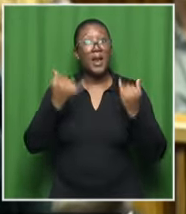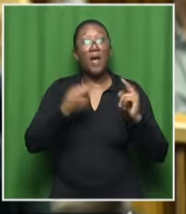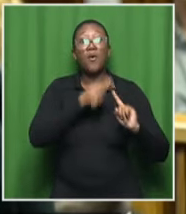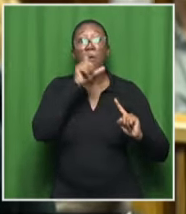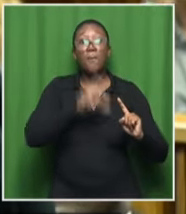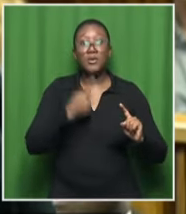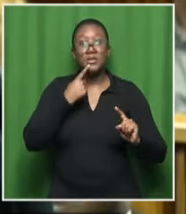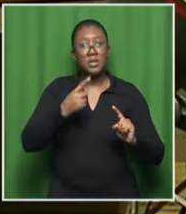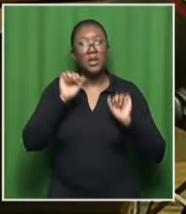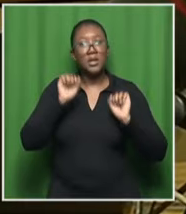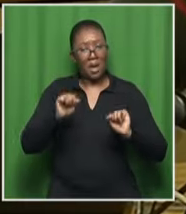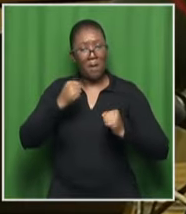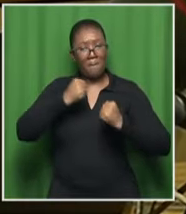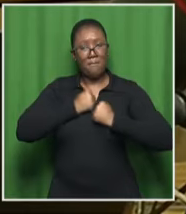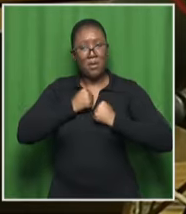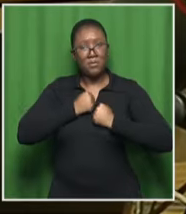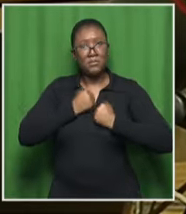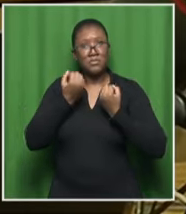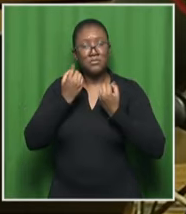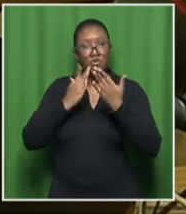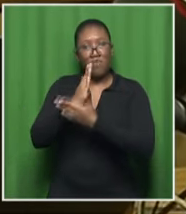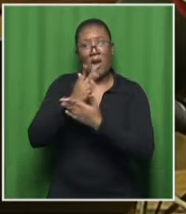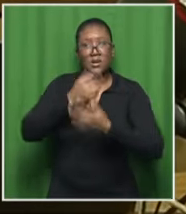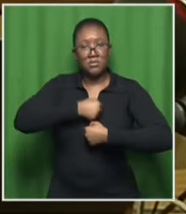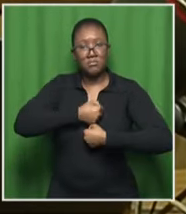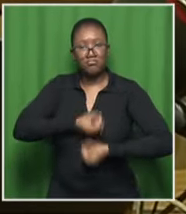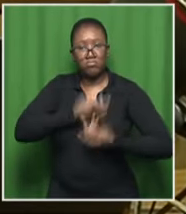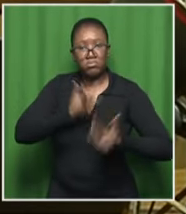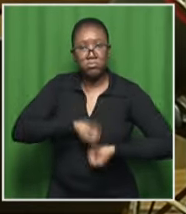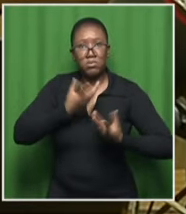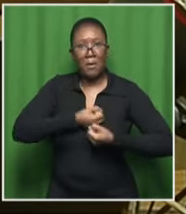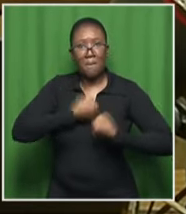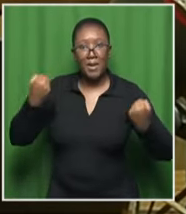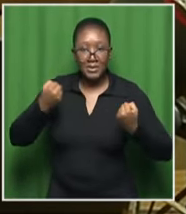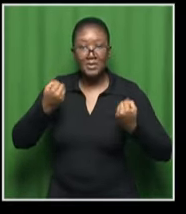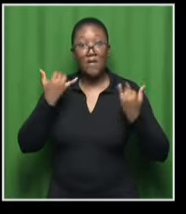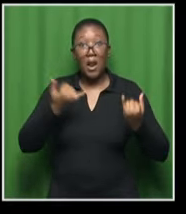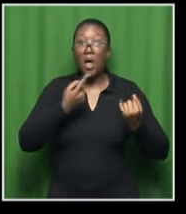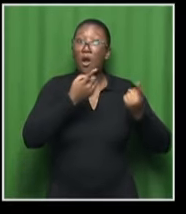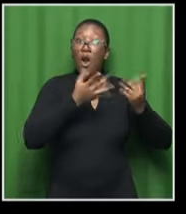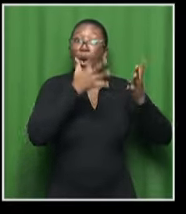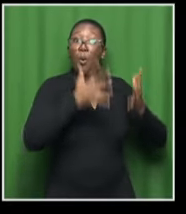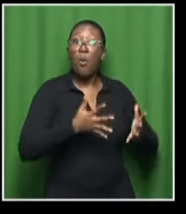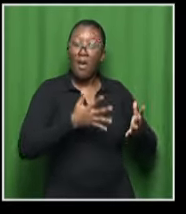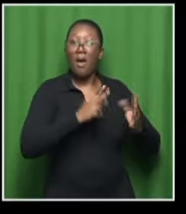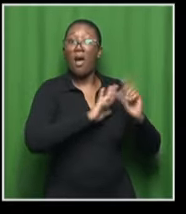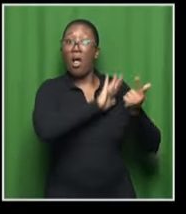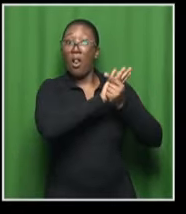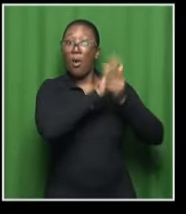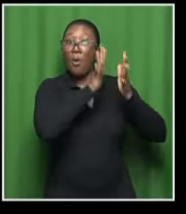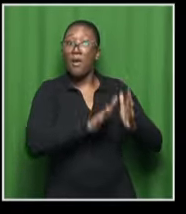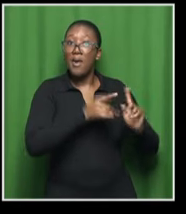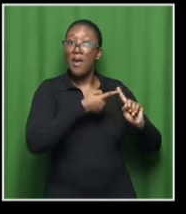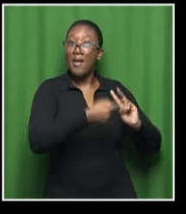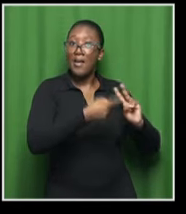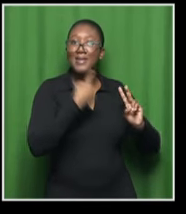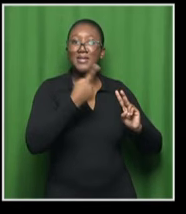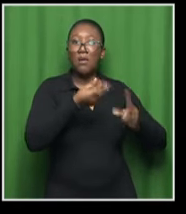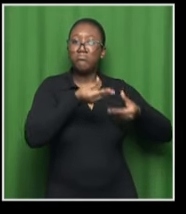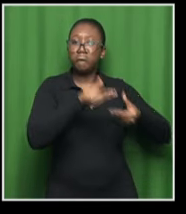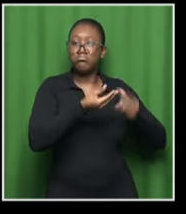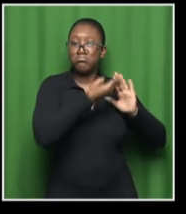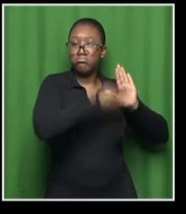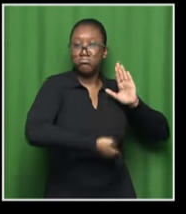freedom of expression. The entertainment giant's attorneys argued that the information presented on the documentary